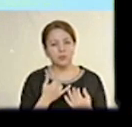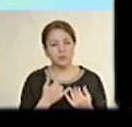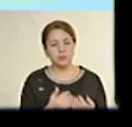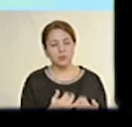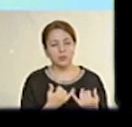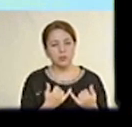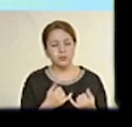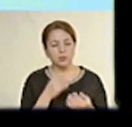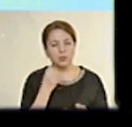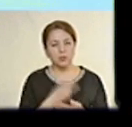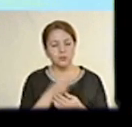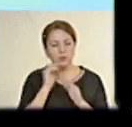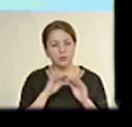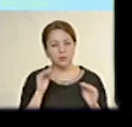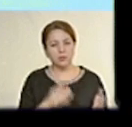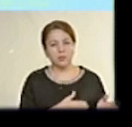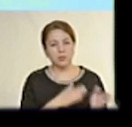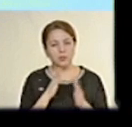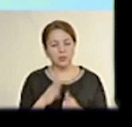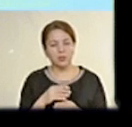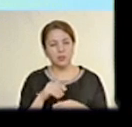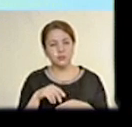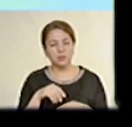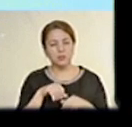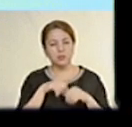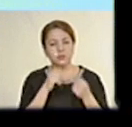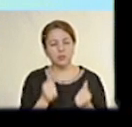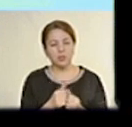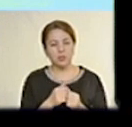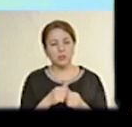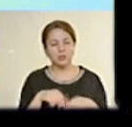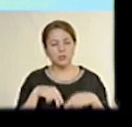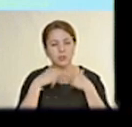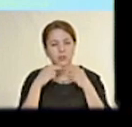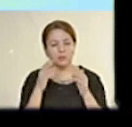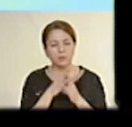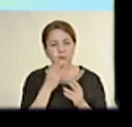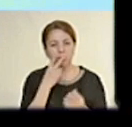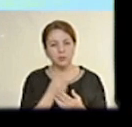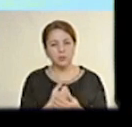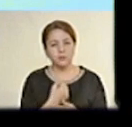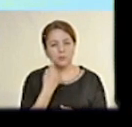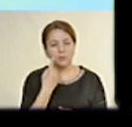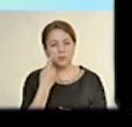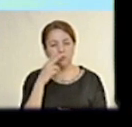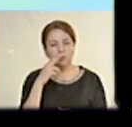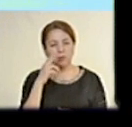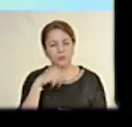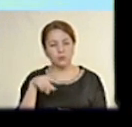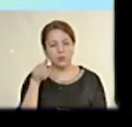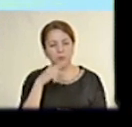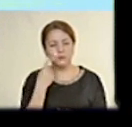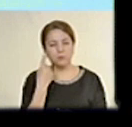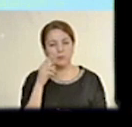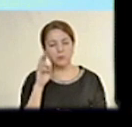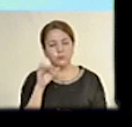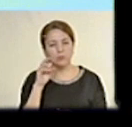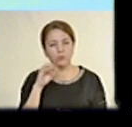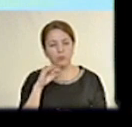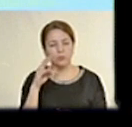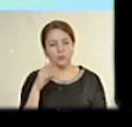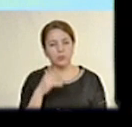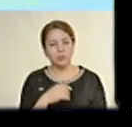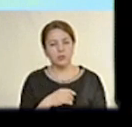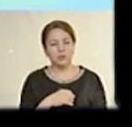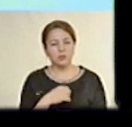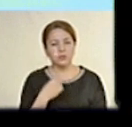aziz o'quvchilar, keyingi shaklimizga diqqat bilan e'tibor qiling. Bitta doiramiz bir butunni bildiryapti.